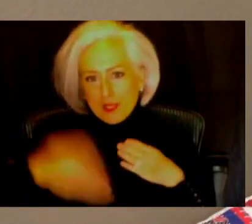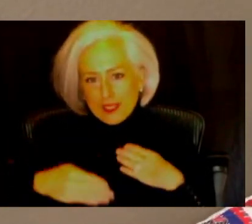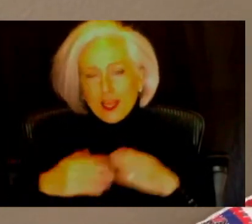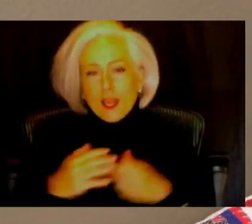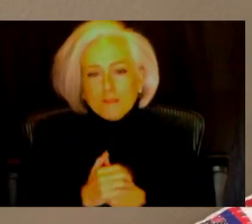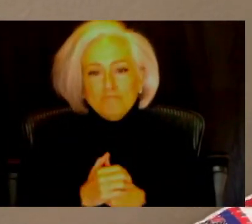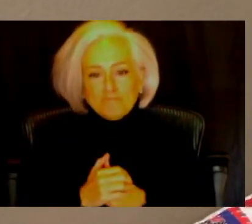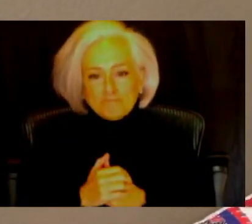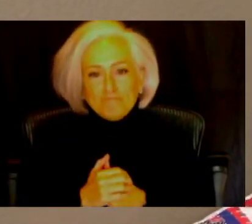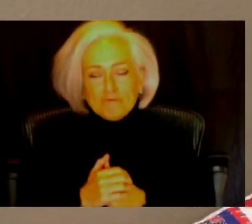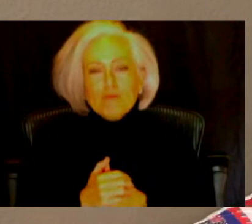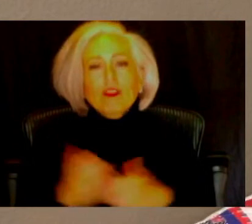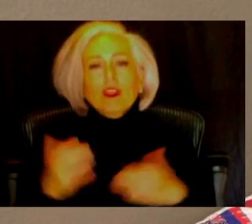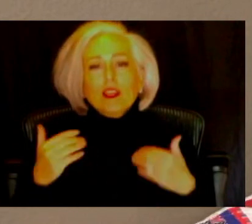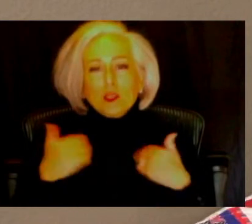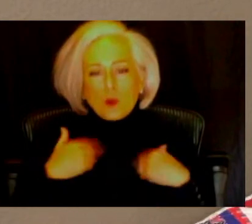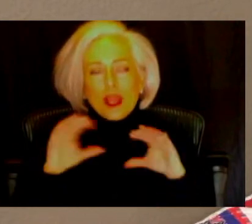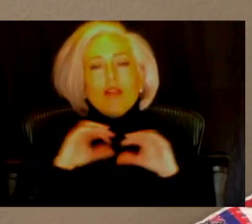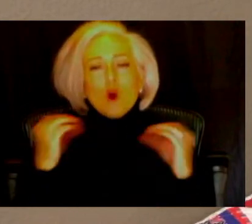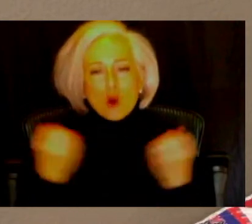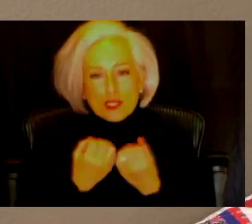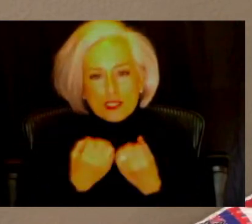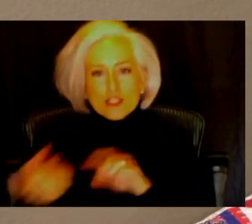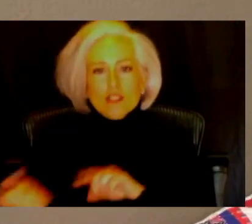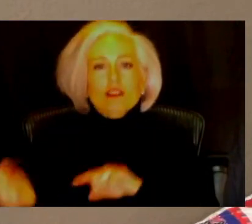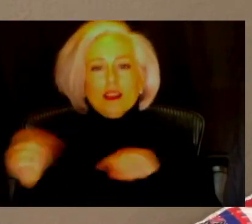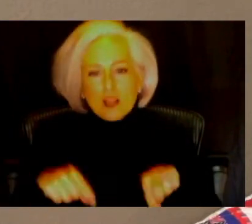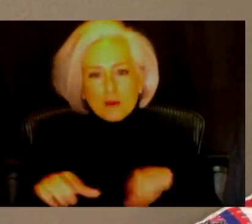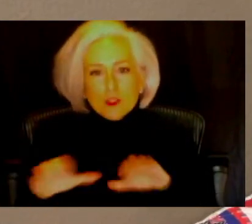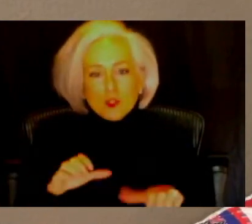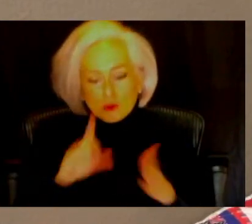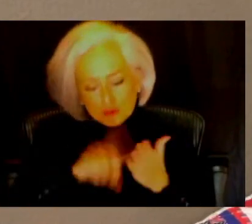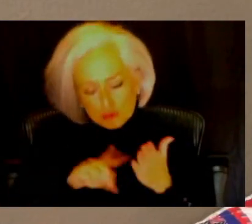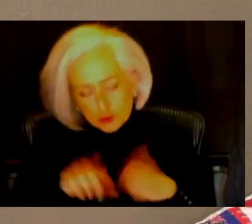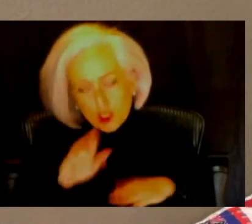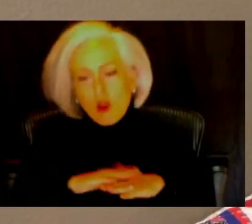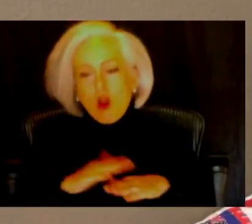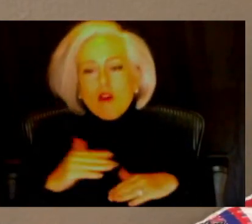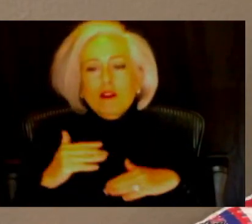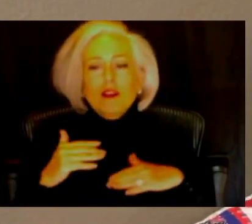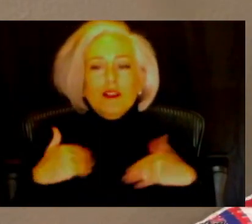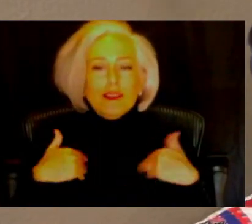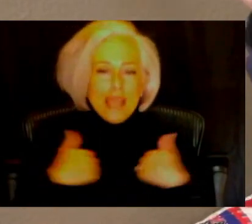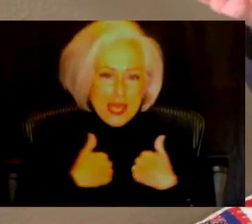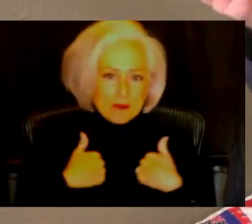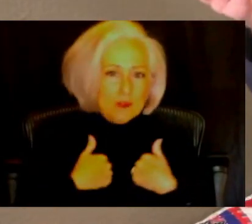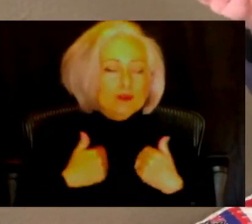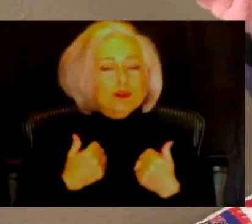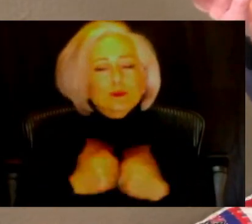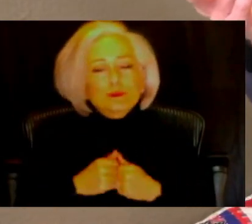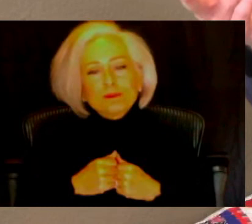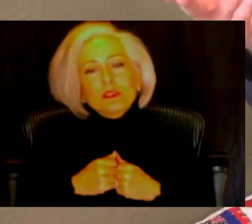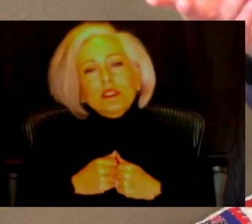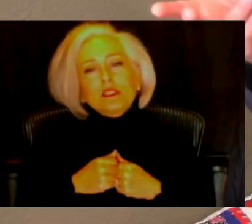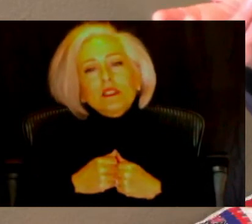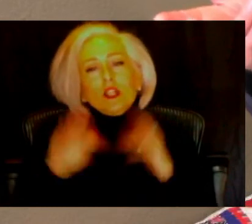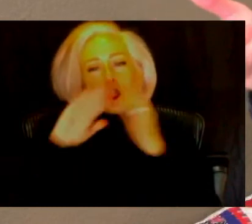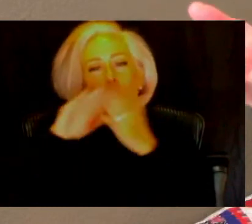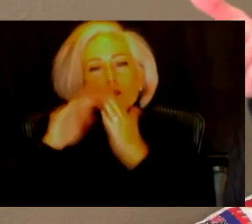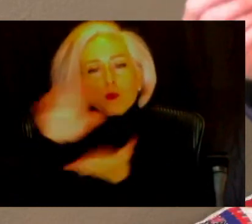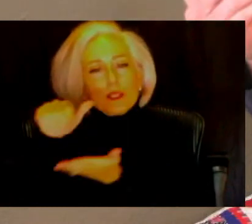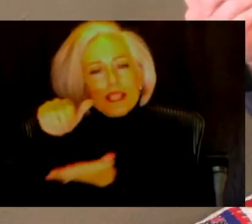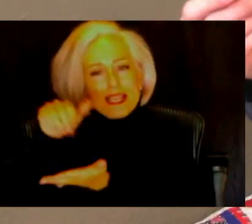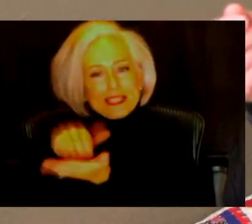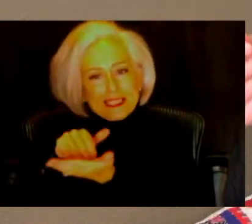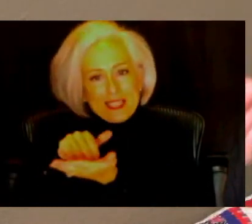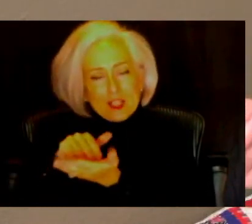and we have organizations that come and do wellness checks on the pets. Our community center, which is